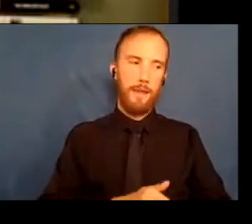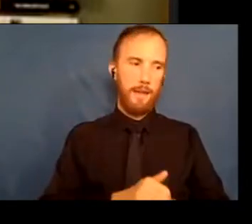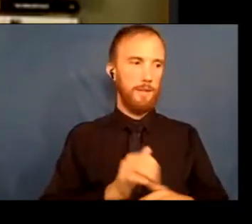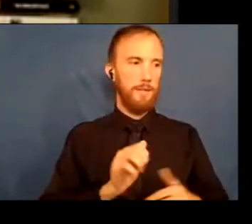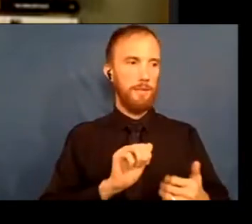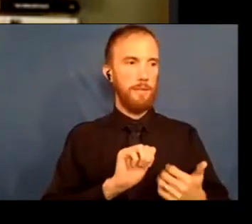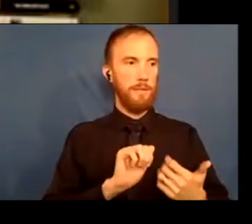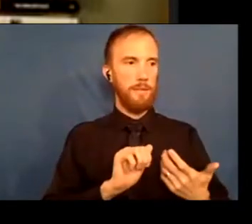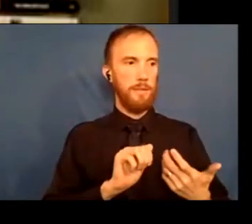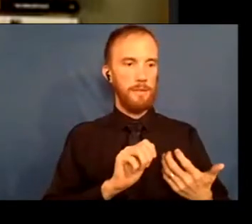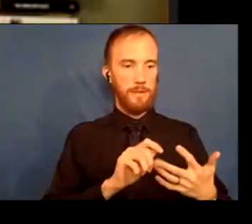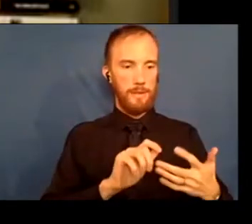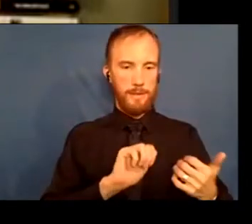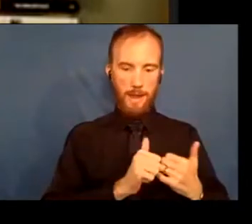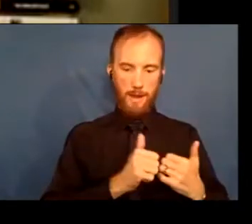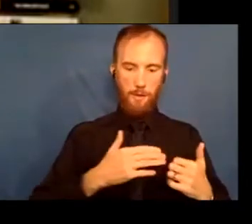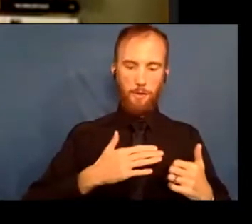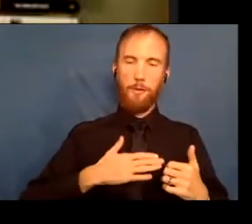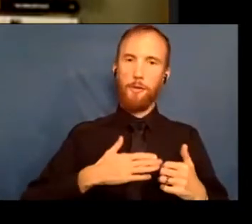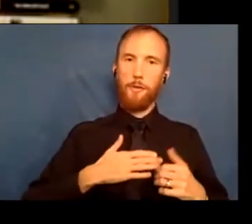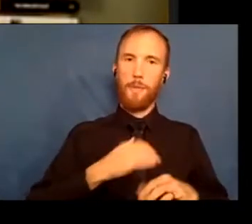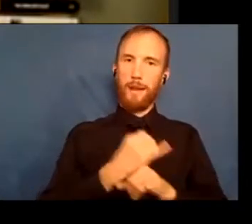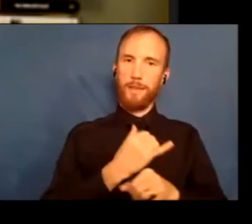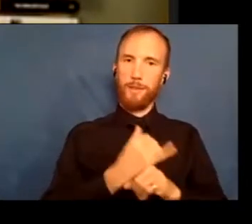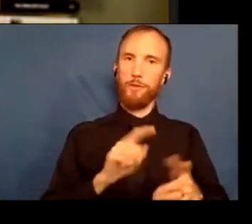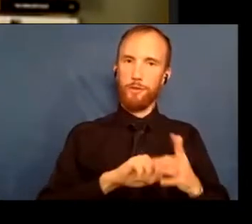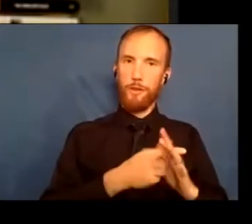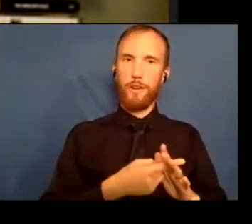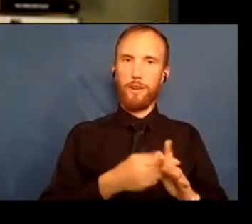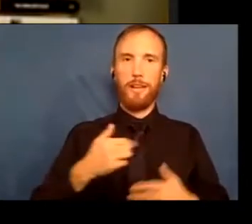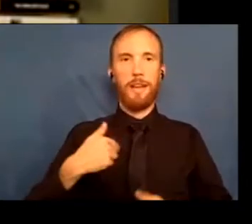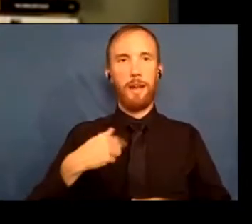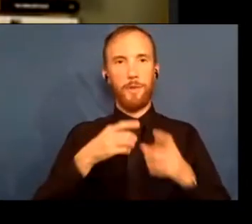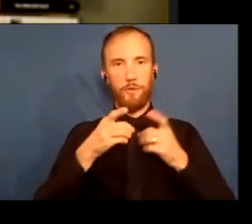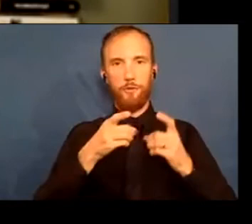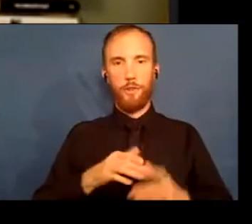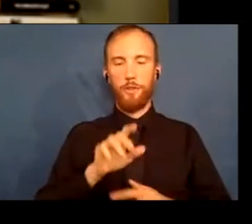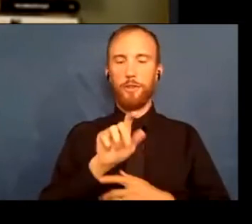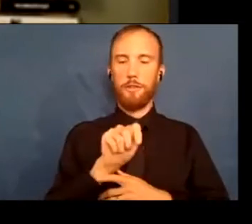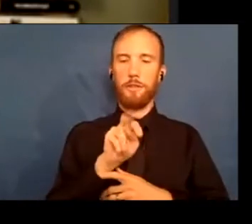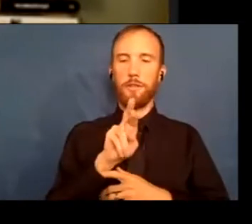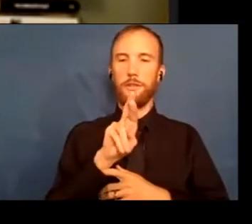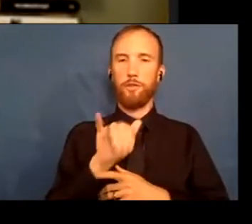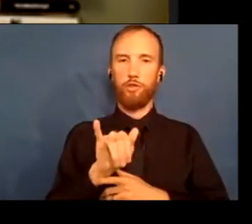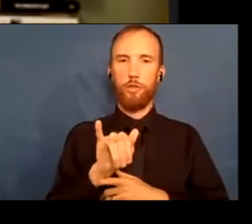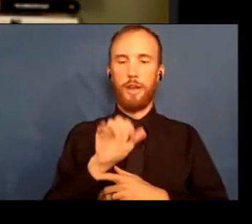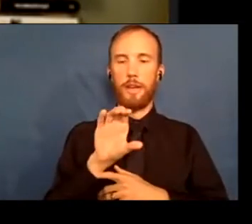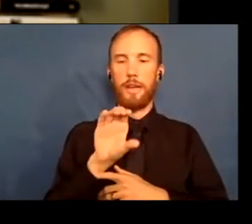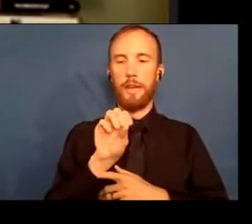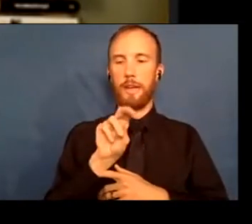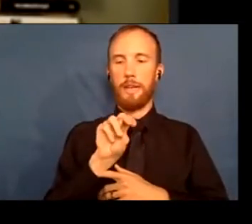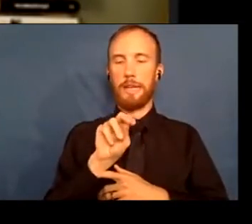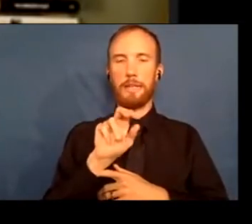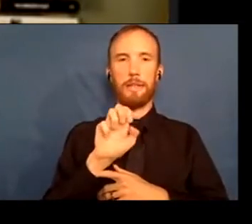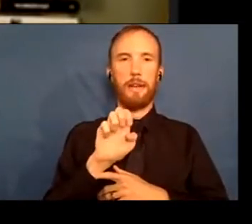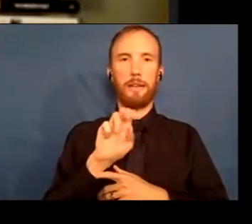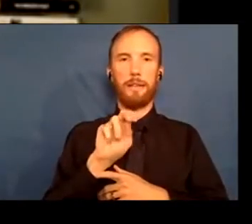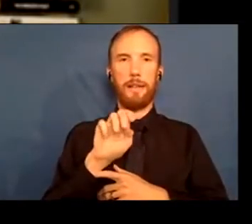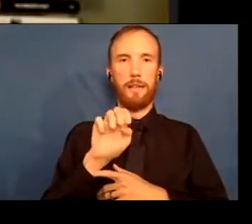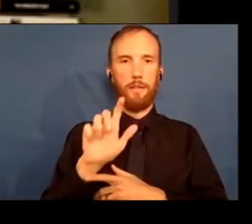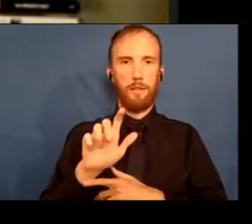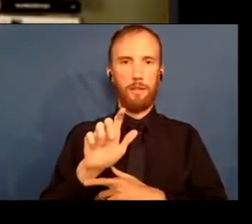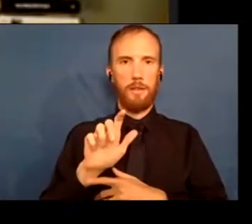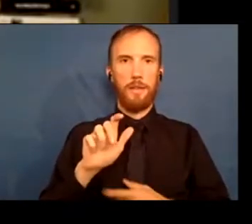I direct, called Tricontinental. And it's essentially a product of a conversation by political and